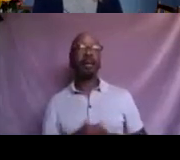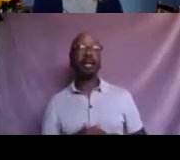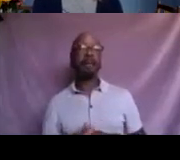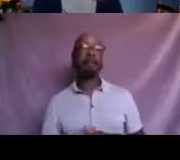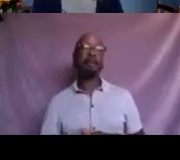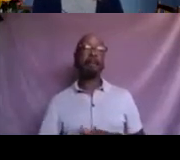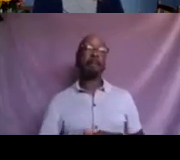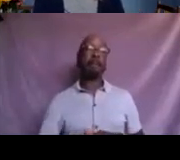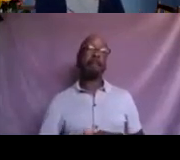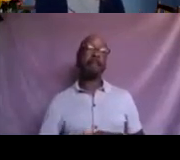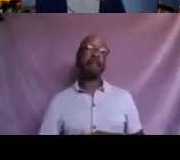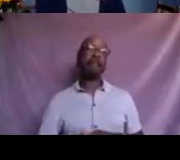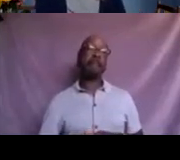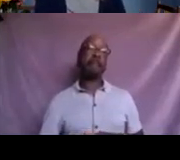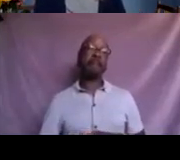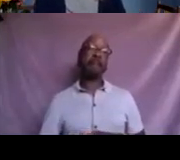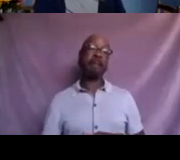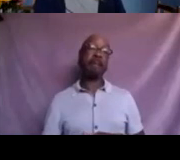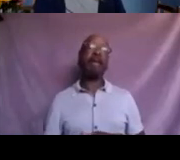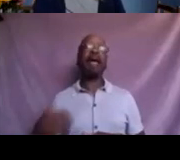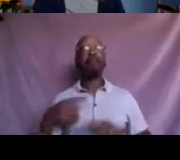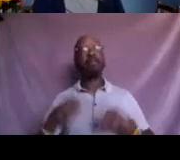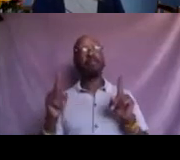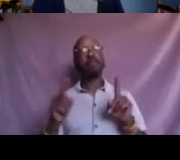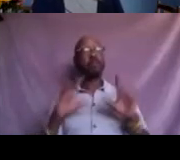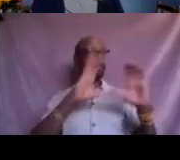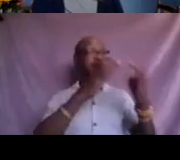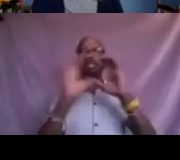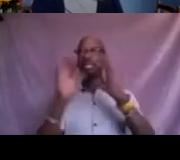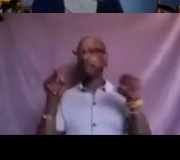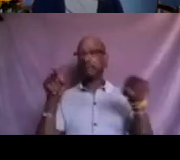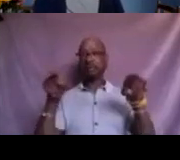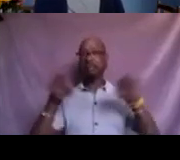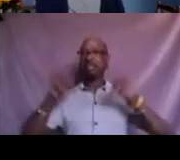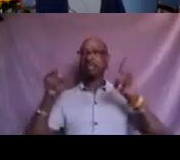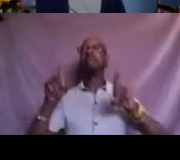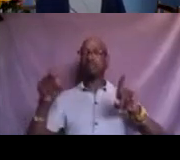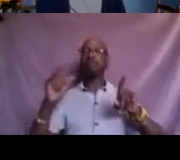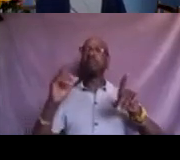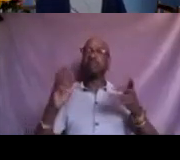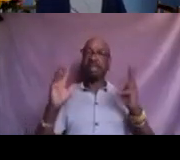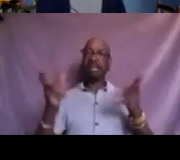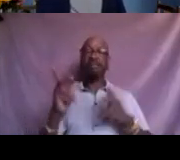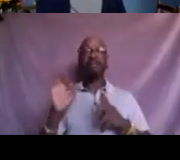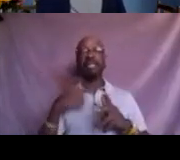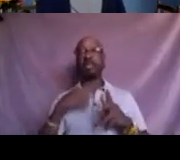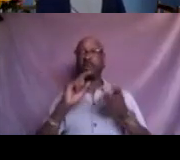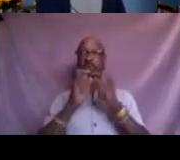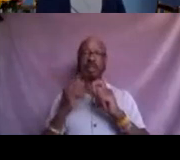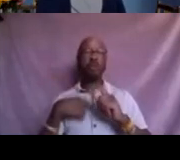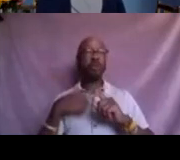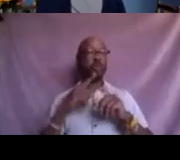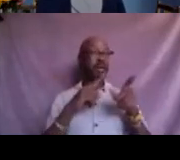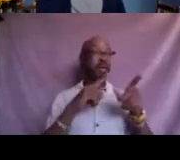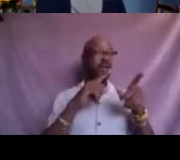have I could have differences between the classes. And so if I need to switch to a different class period's classroom, I can